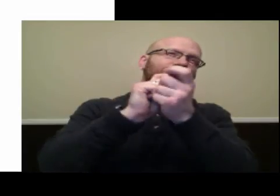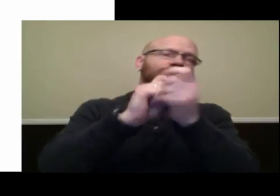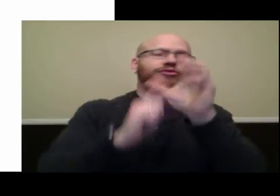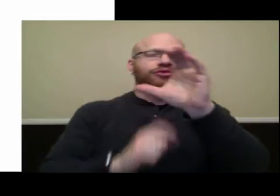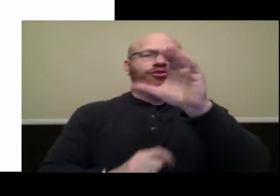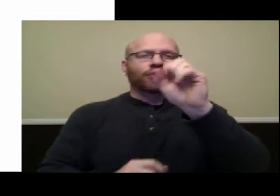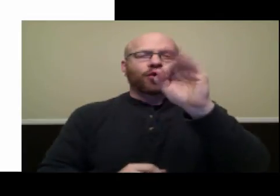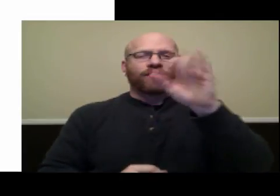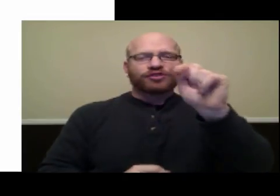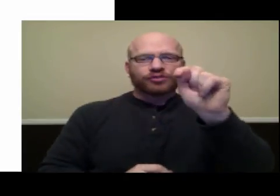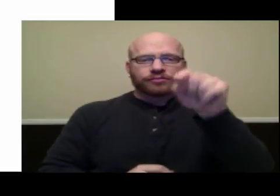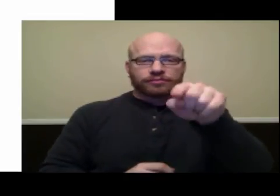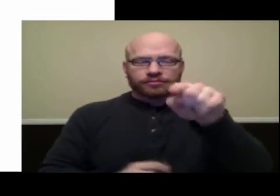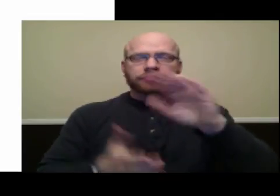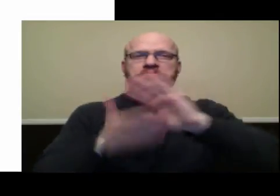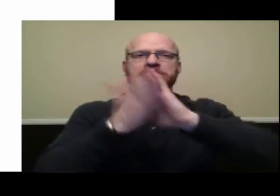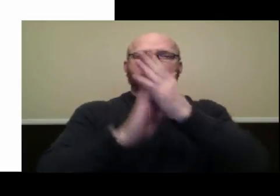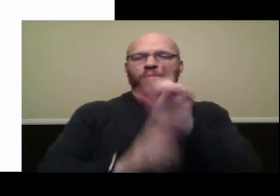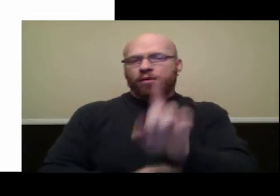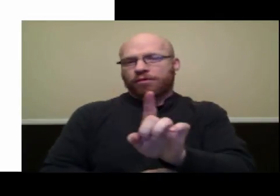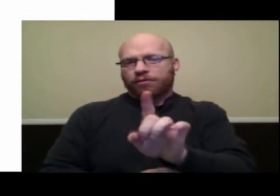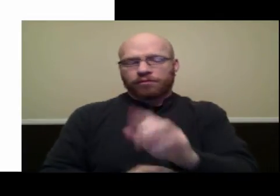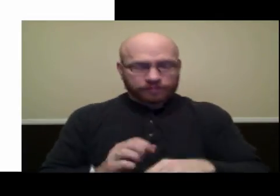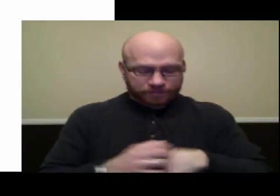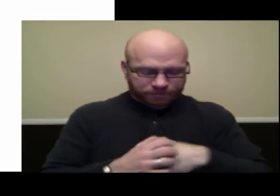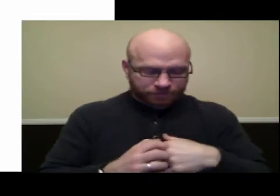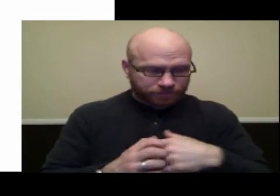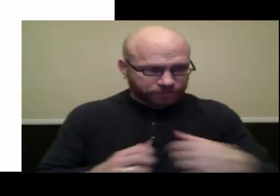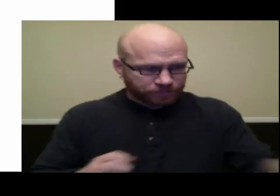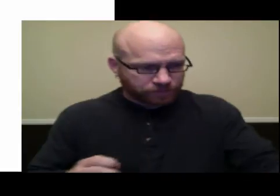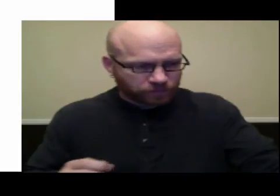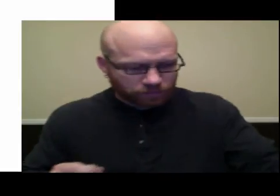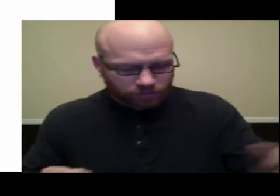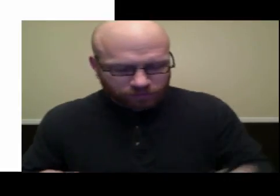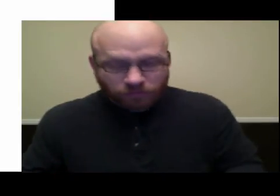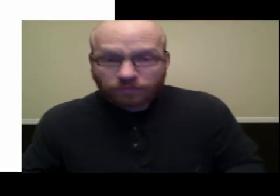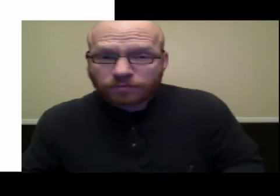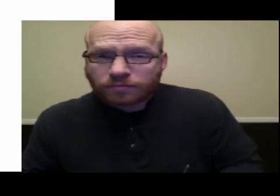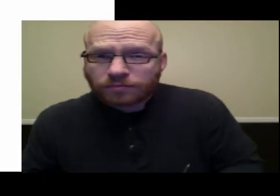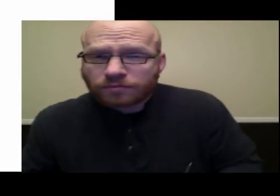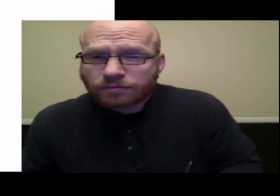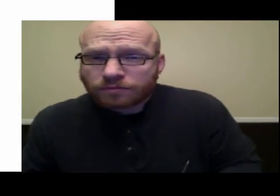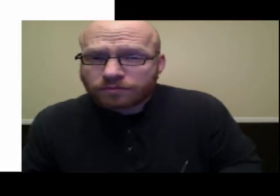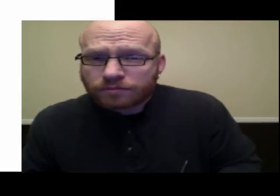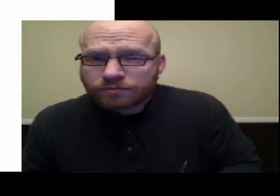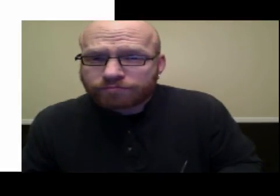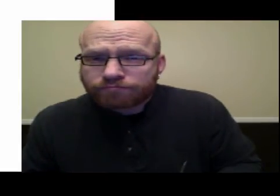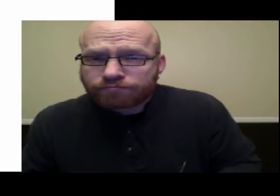we have the coefficient equals one and we essentially have y equaling an answer.